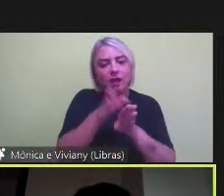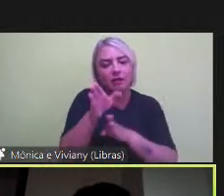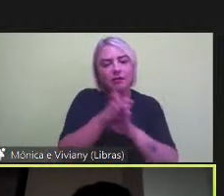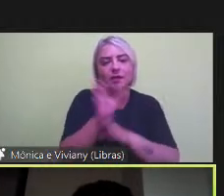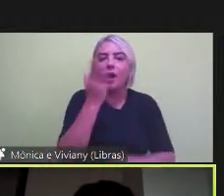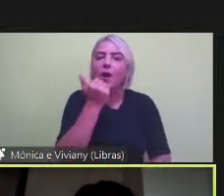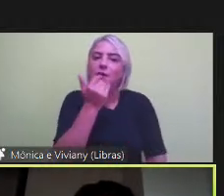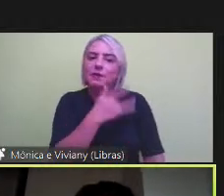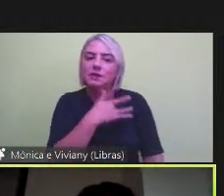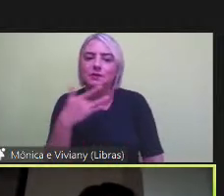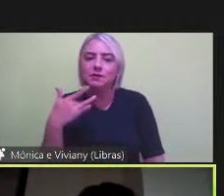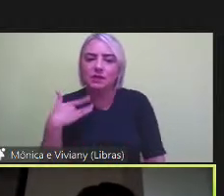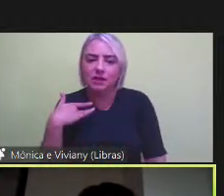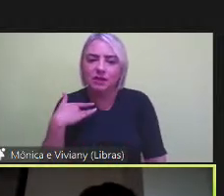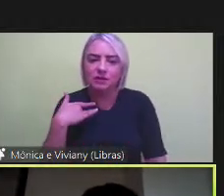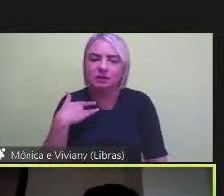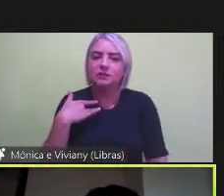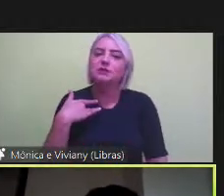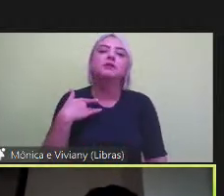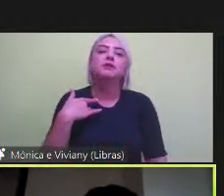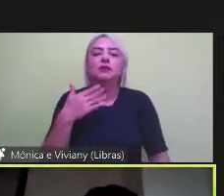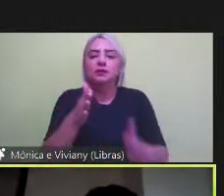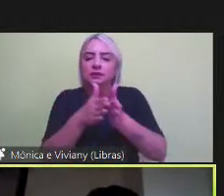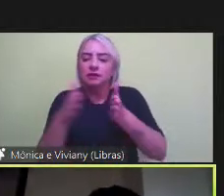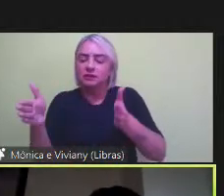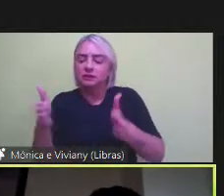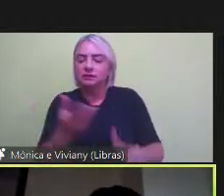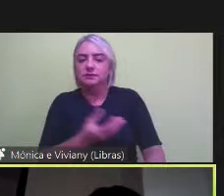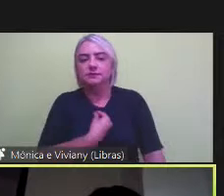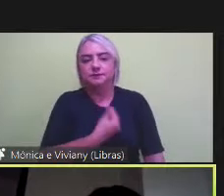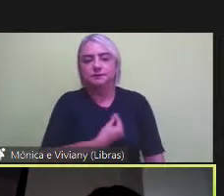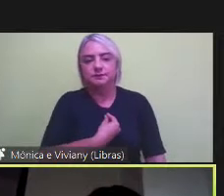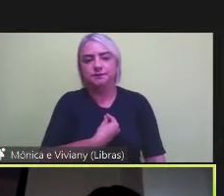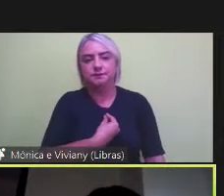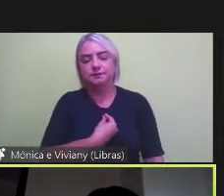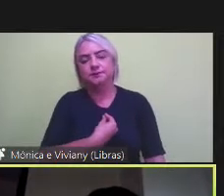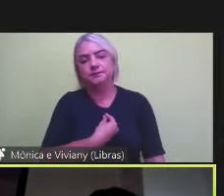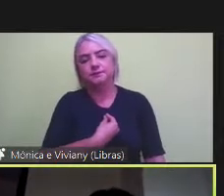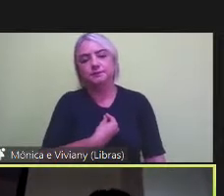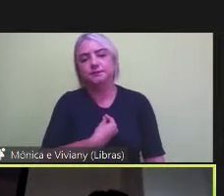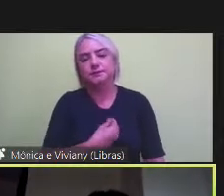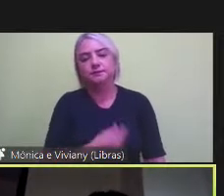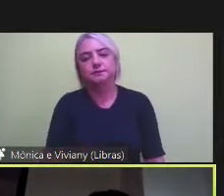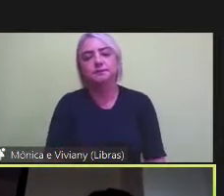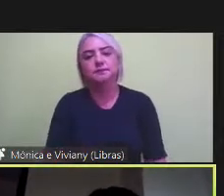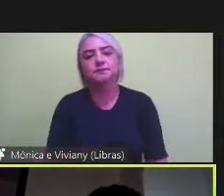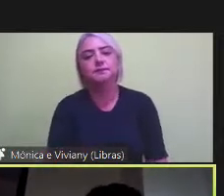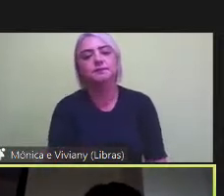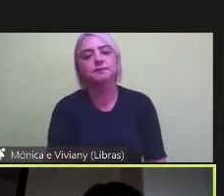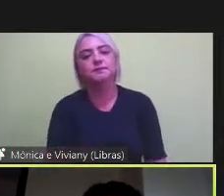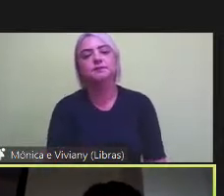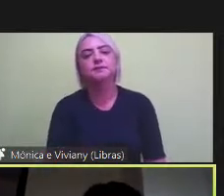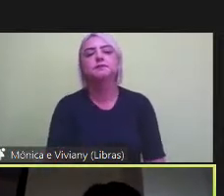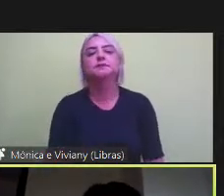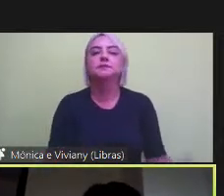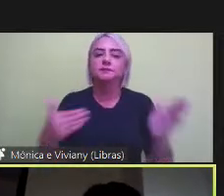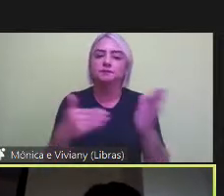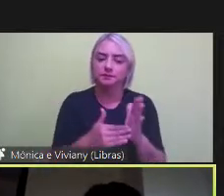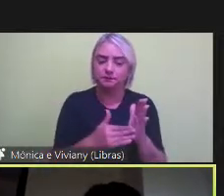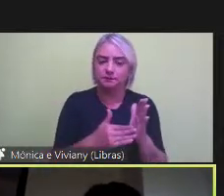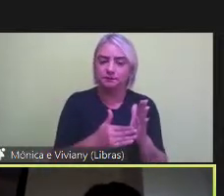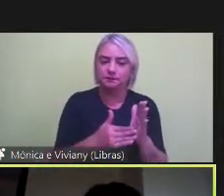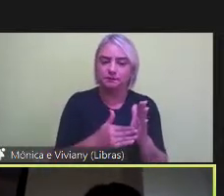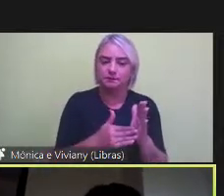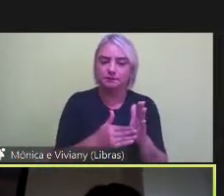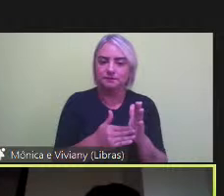access to the counseling to have a good nutrition in this phase that determines this life cycle.